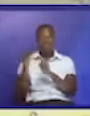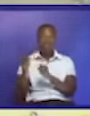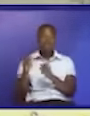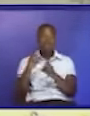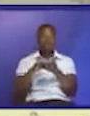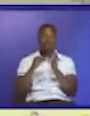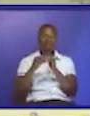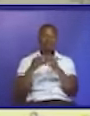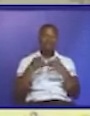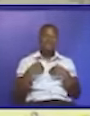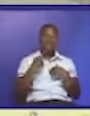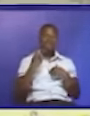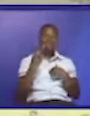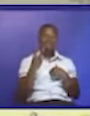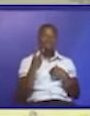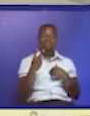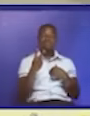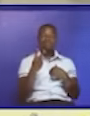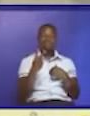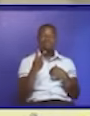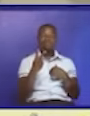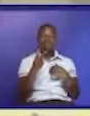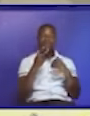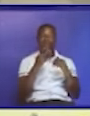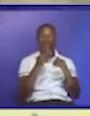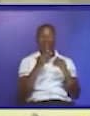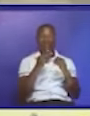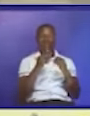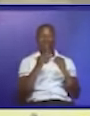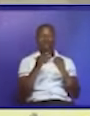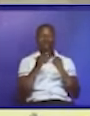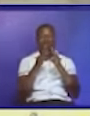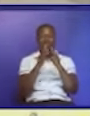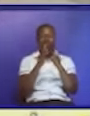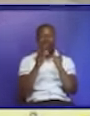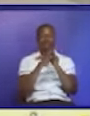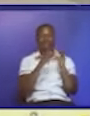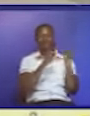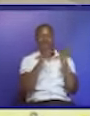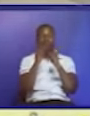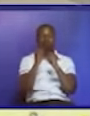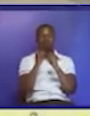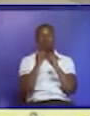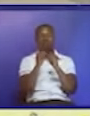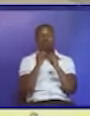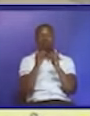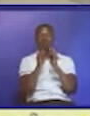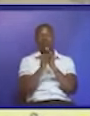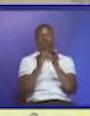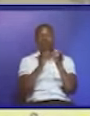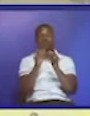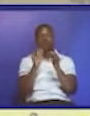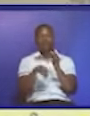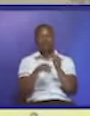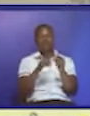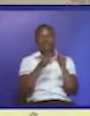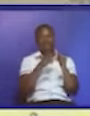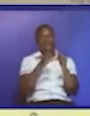two dimensions of dominion as the Bible teaches. The first is called absolute